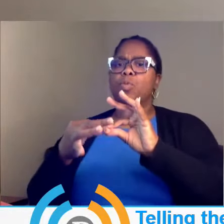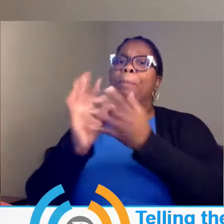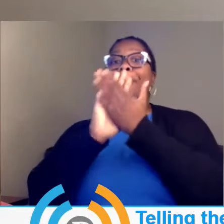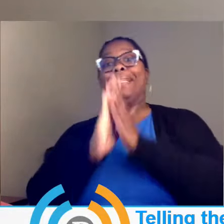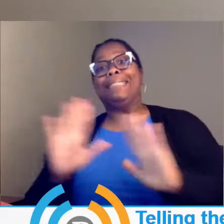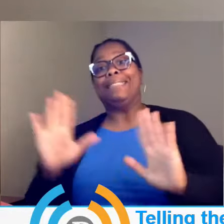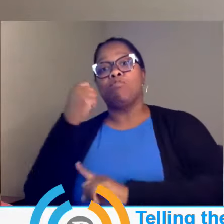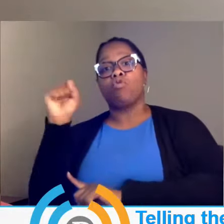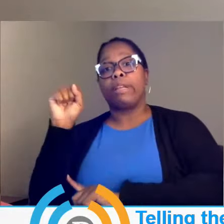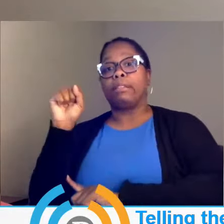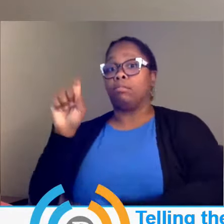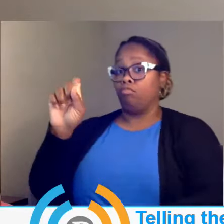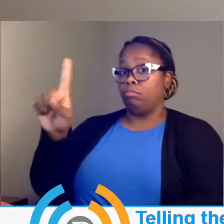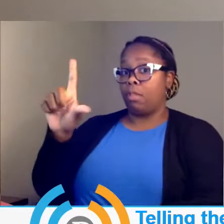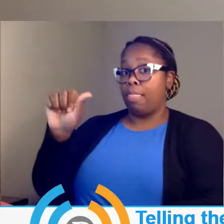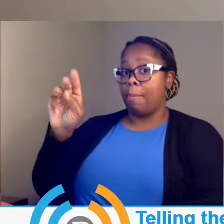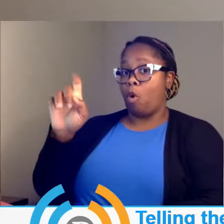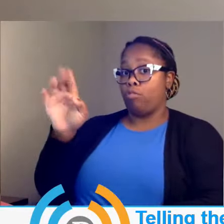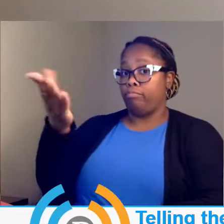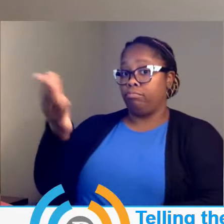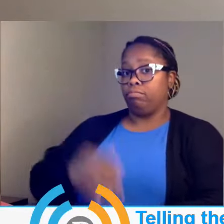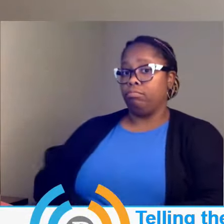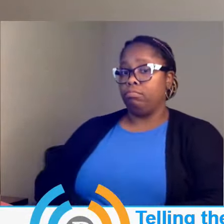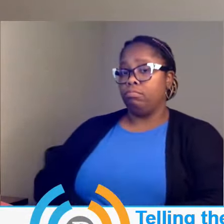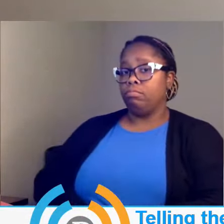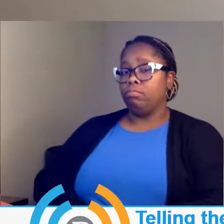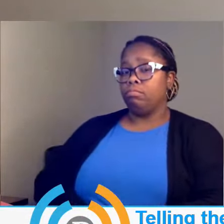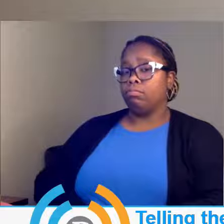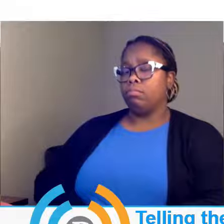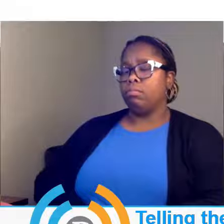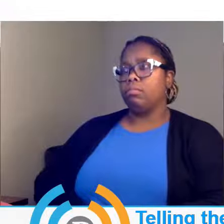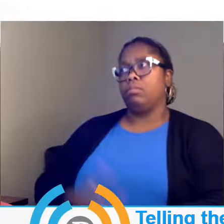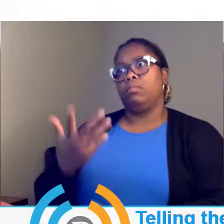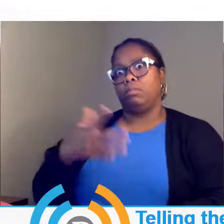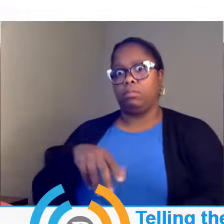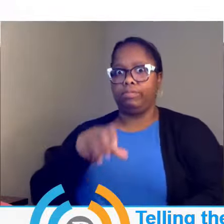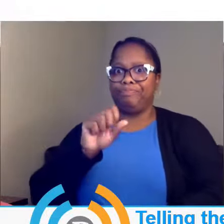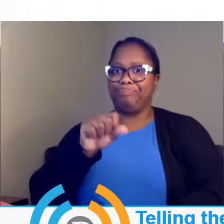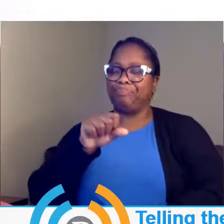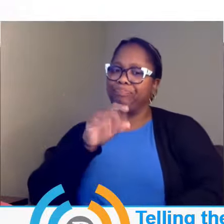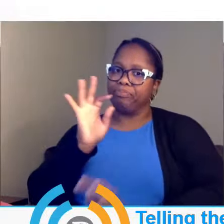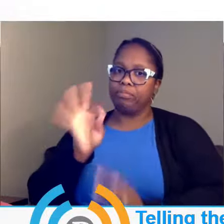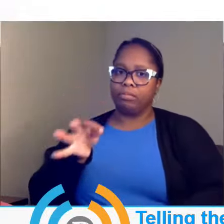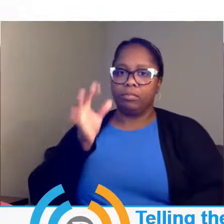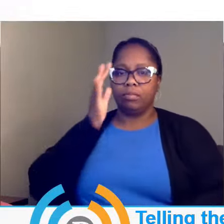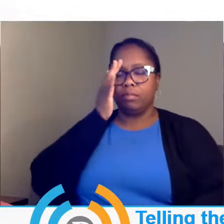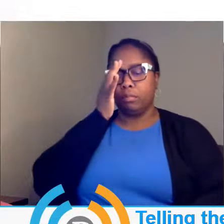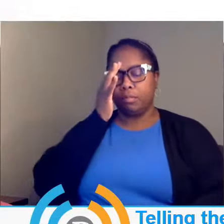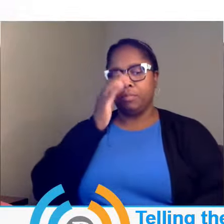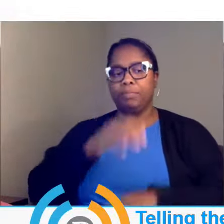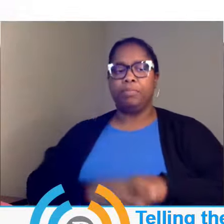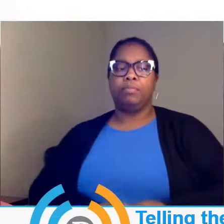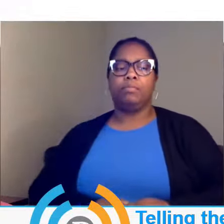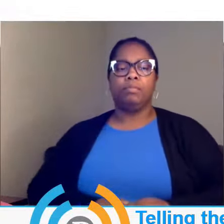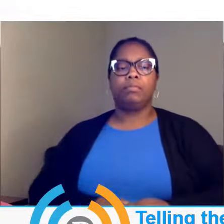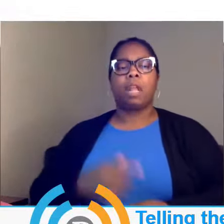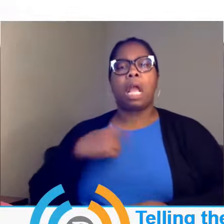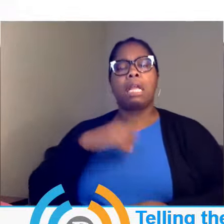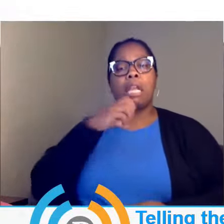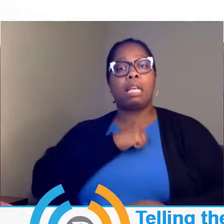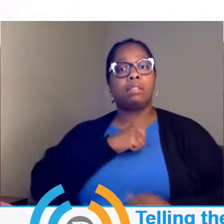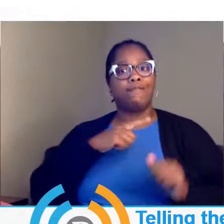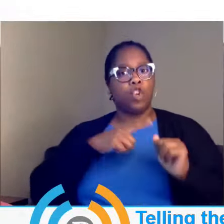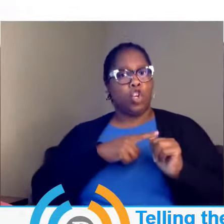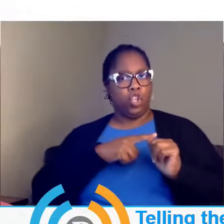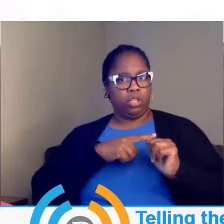Lamar, just start me off. Yeah, absolutely. Um, so I guess I first want to say that